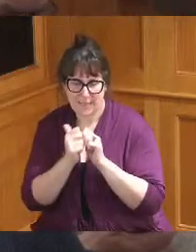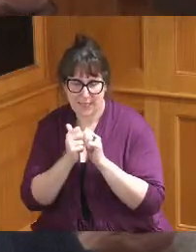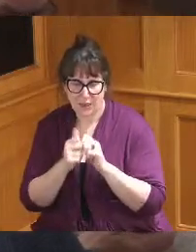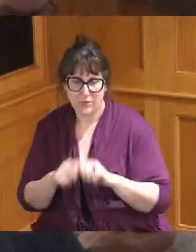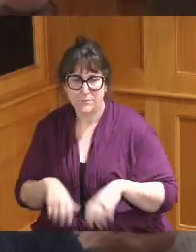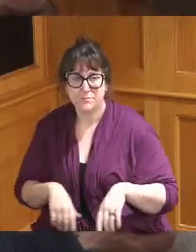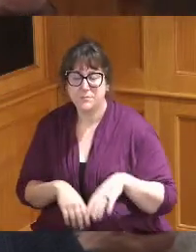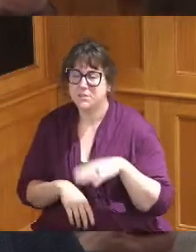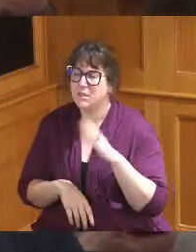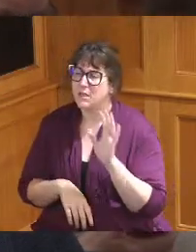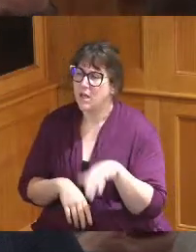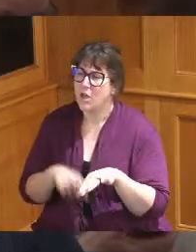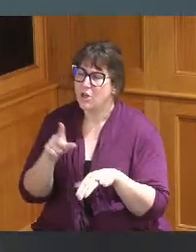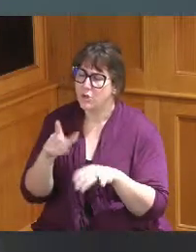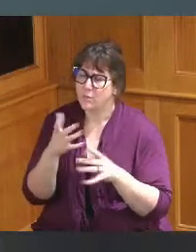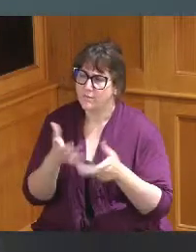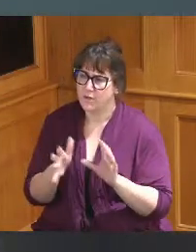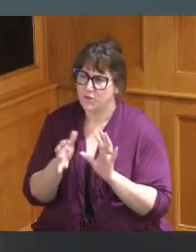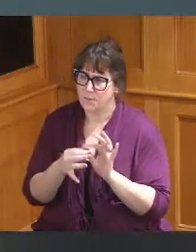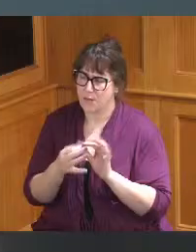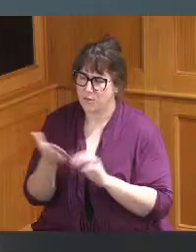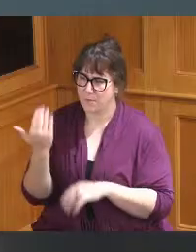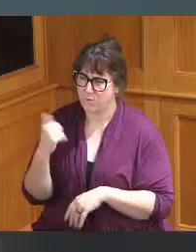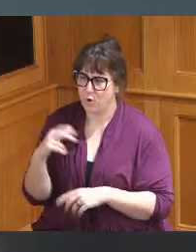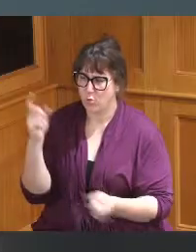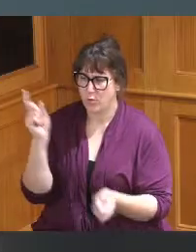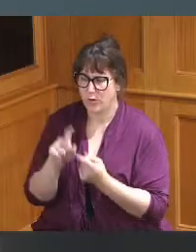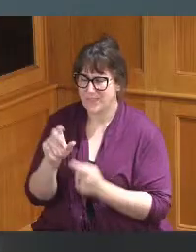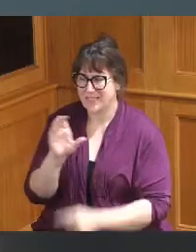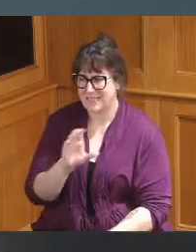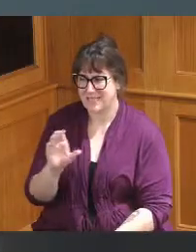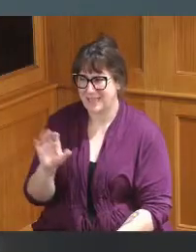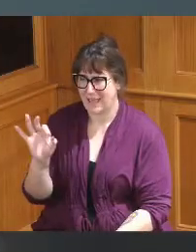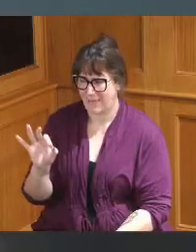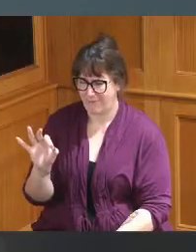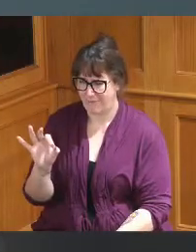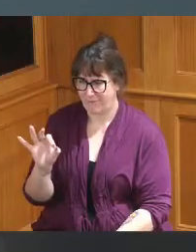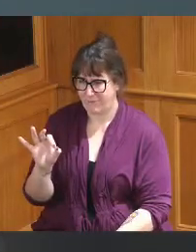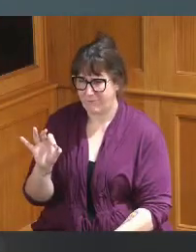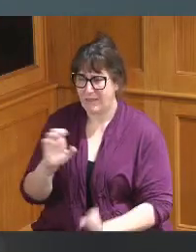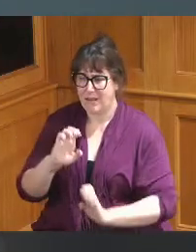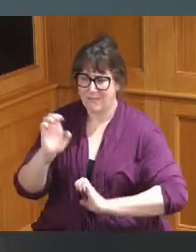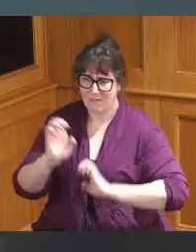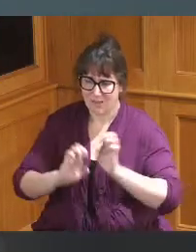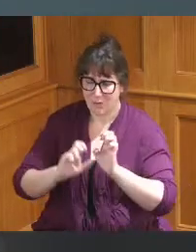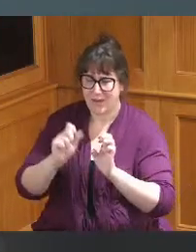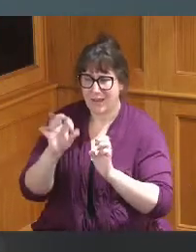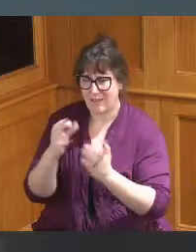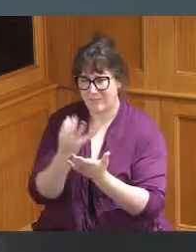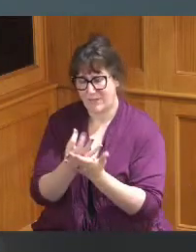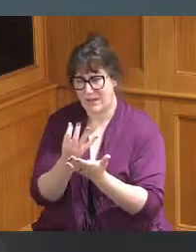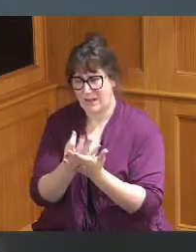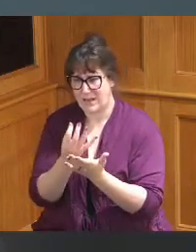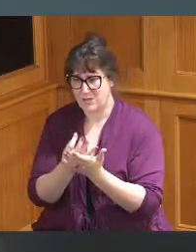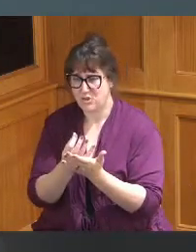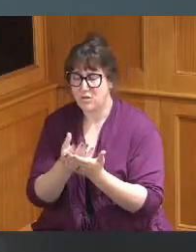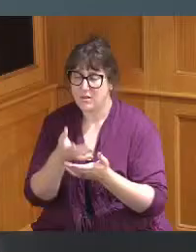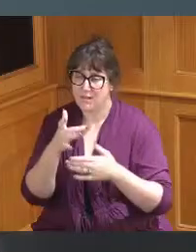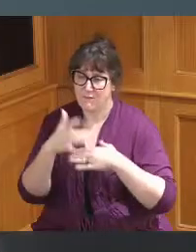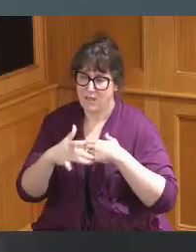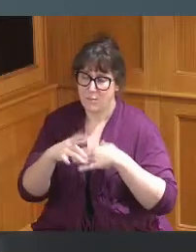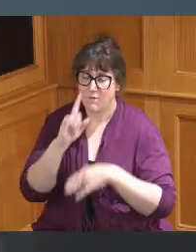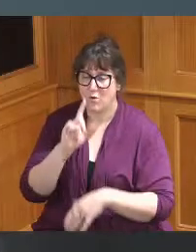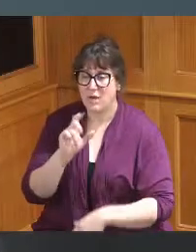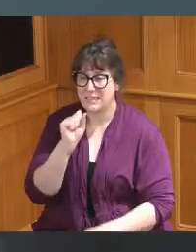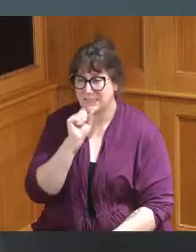And then you mentioned earlier reducing the CCF, evaluating whether or not it's financially viable for seniors. So I